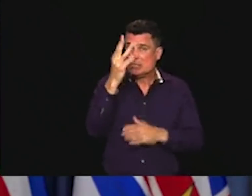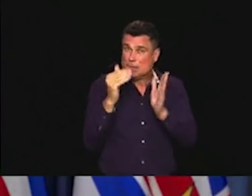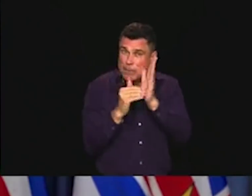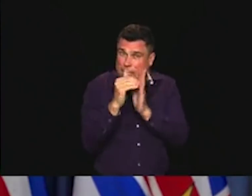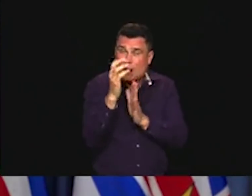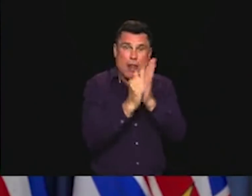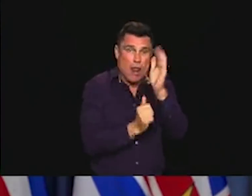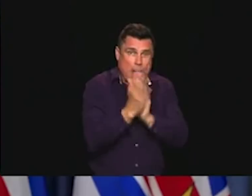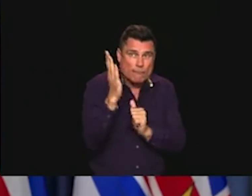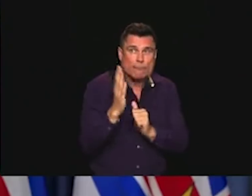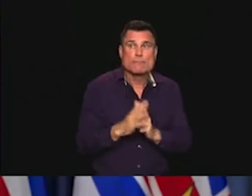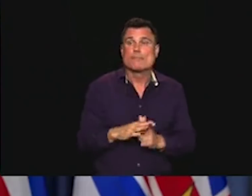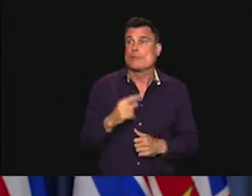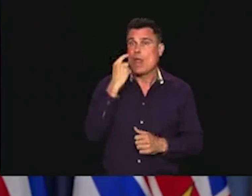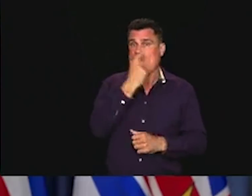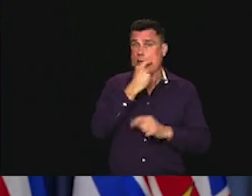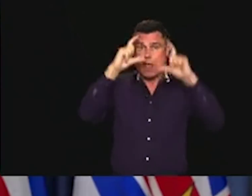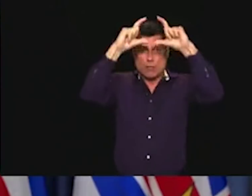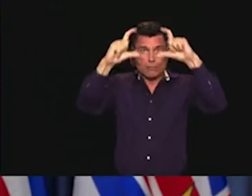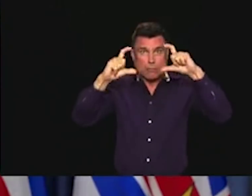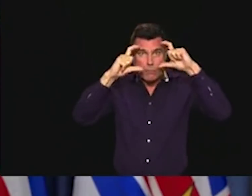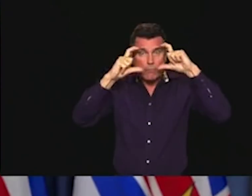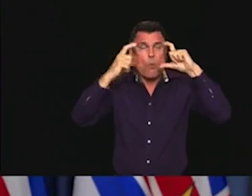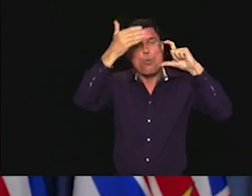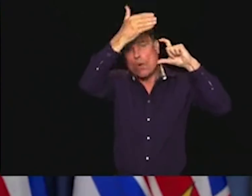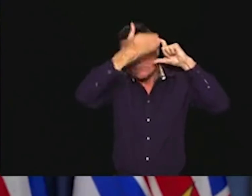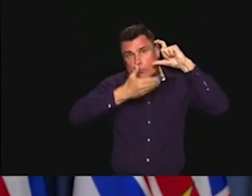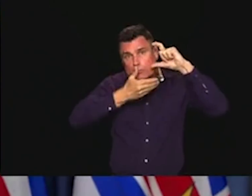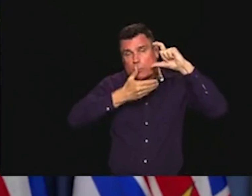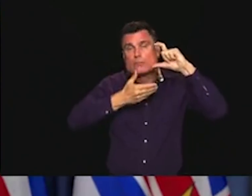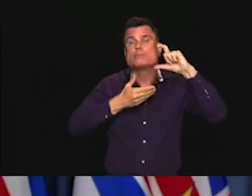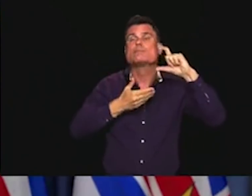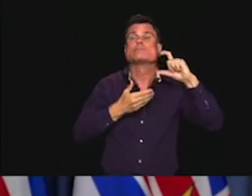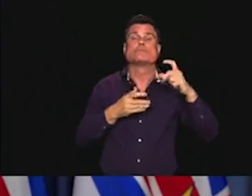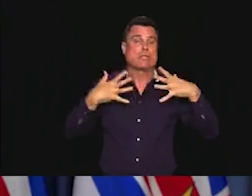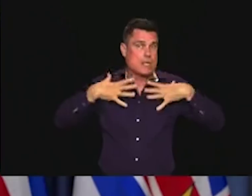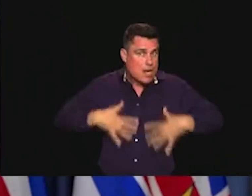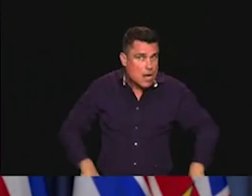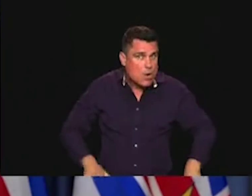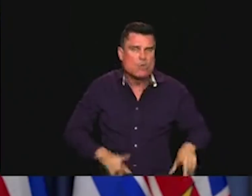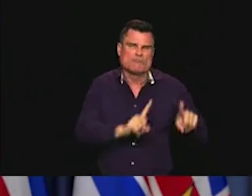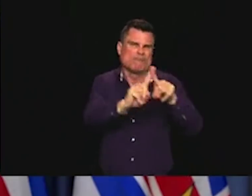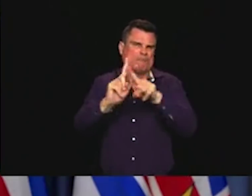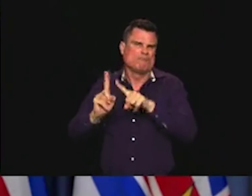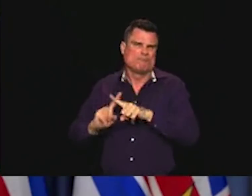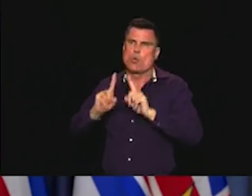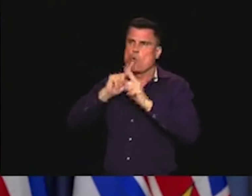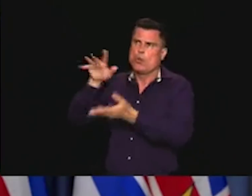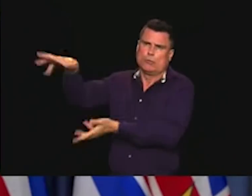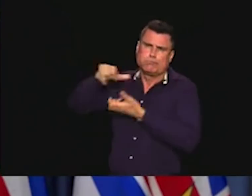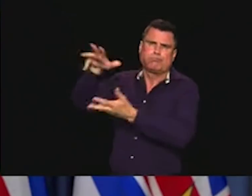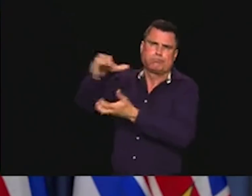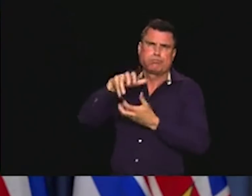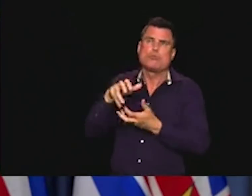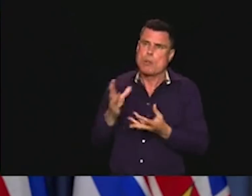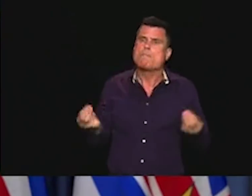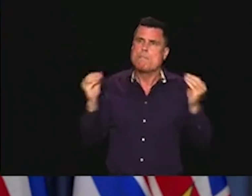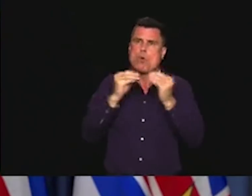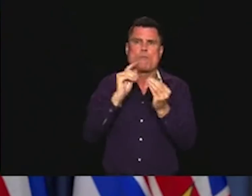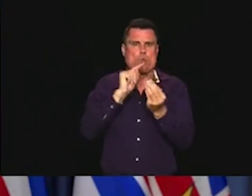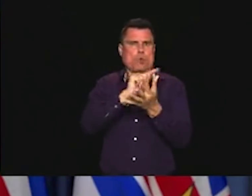440,000 of these are from the federal government's bulk procurement, and close to 1 million gowns. Today I can tell you that since last